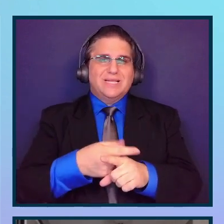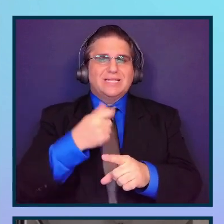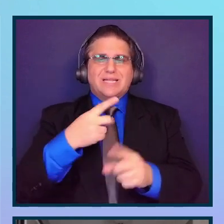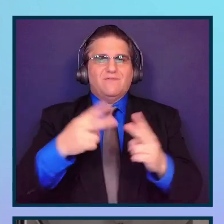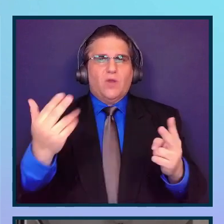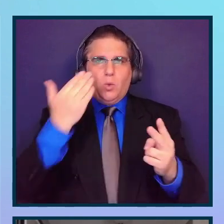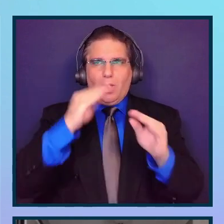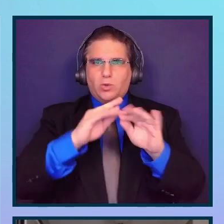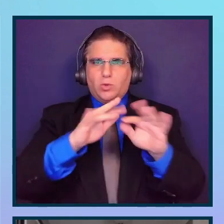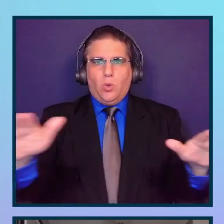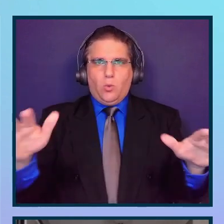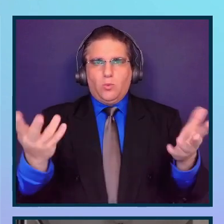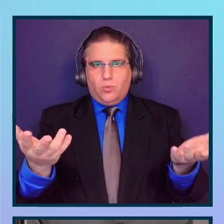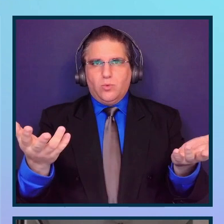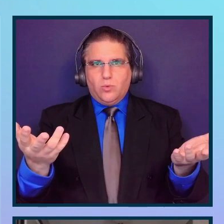known